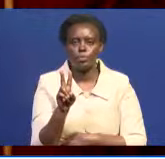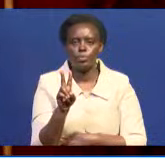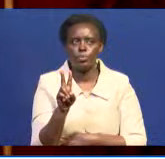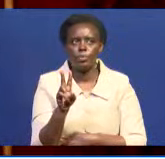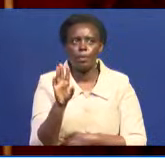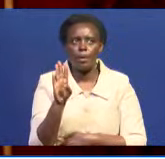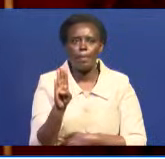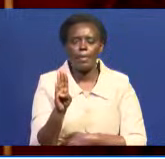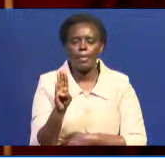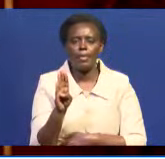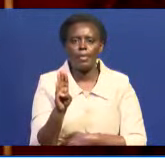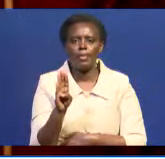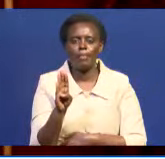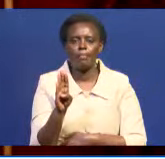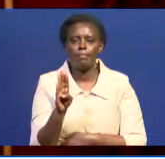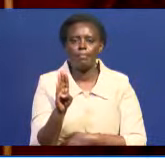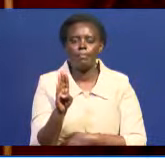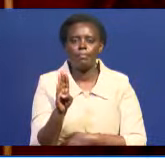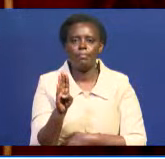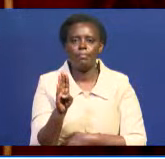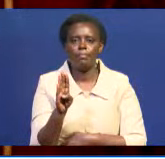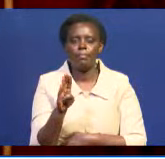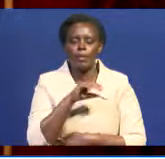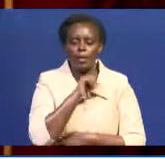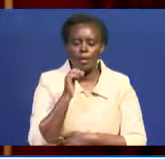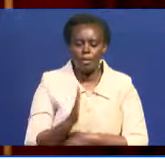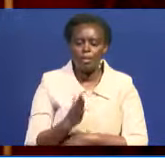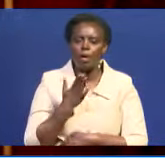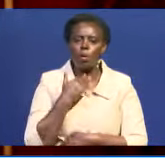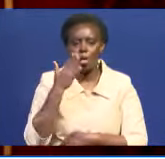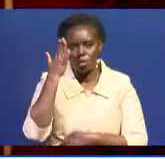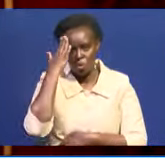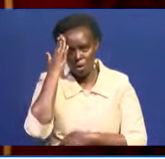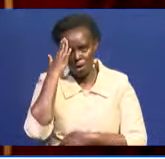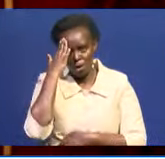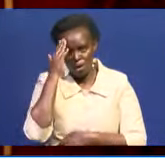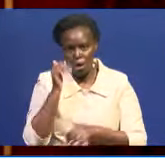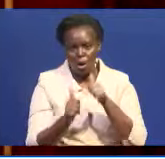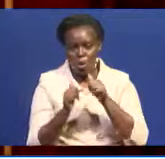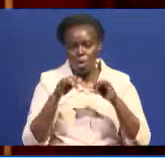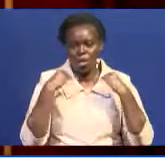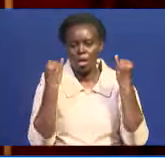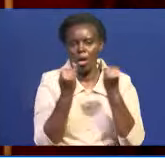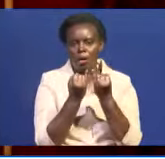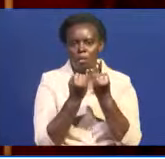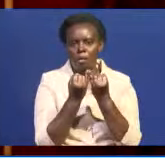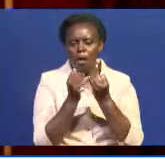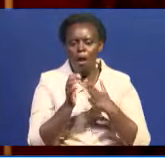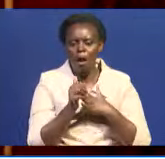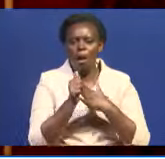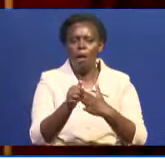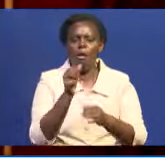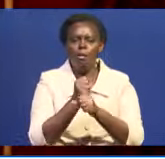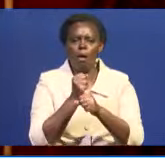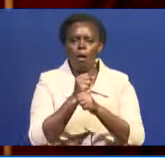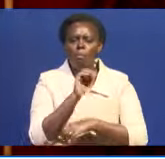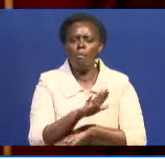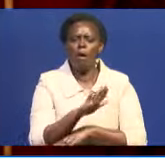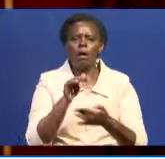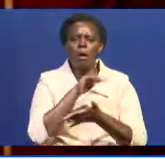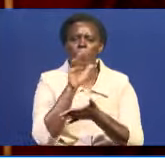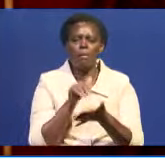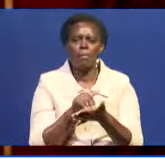question B, I think the senator wants to know which institution is leading these efforts on